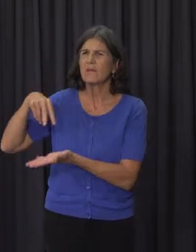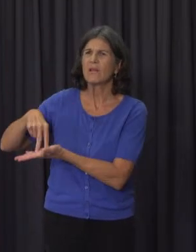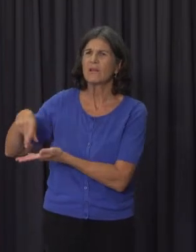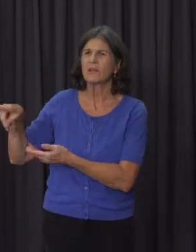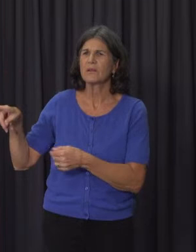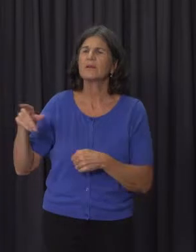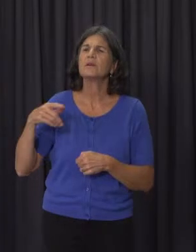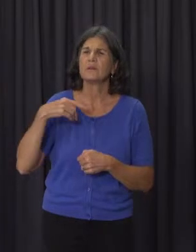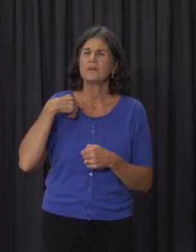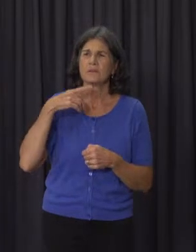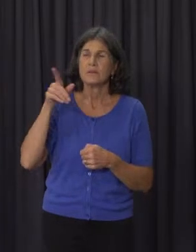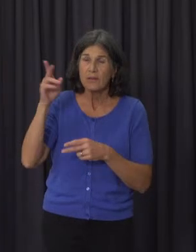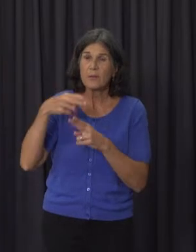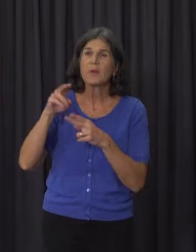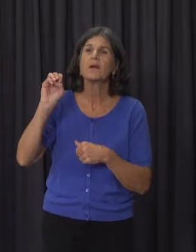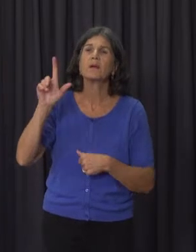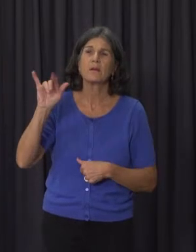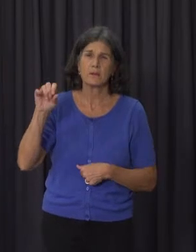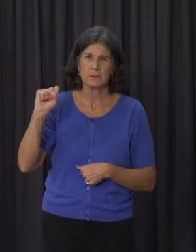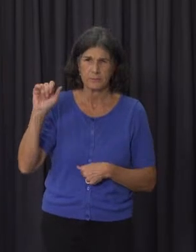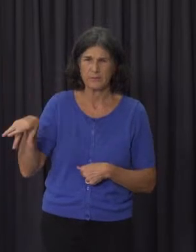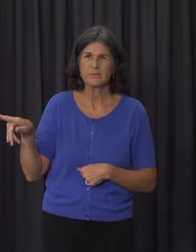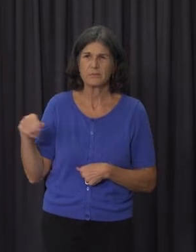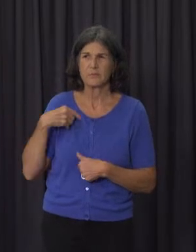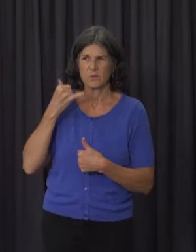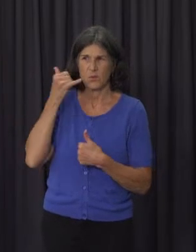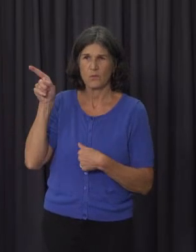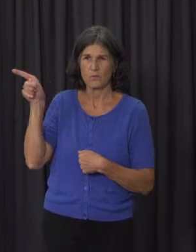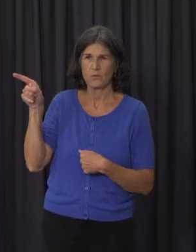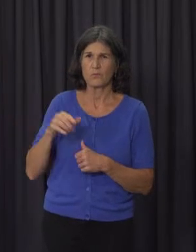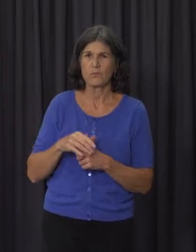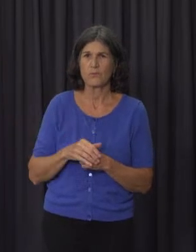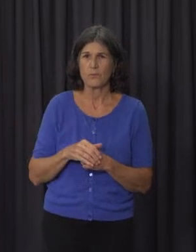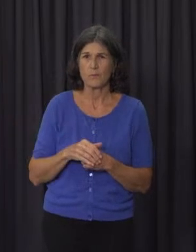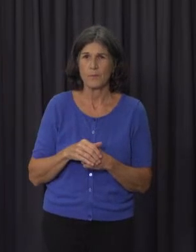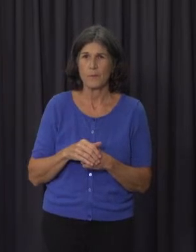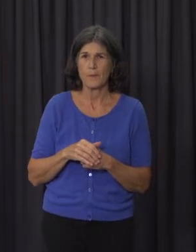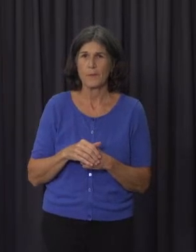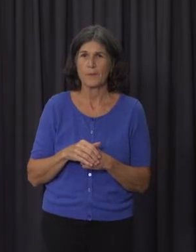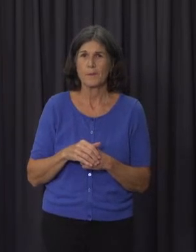No, thanks. I'm good. Okay. Operator, can you please put through the next caller?